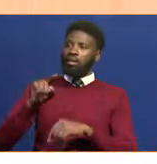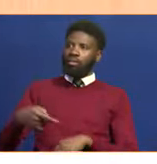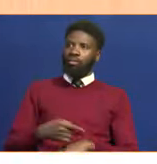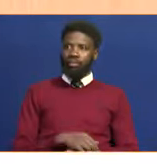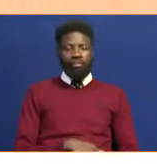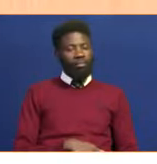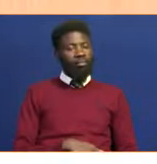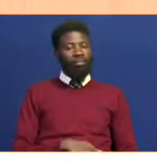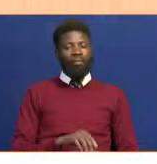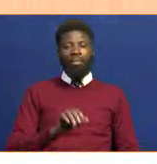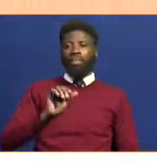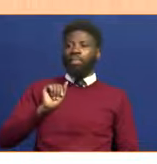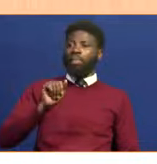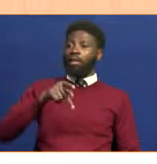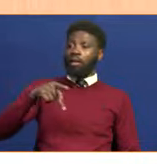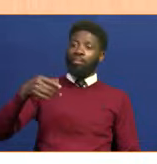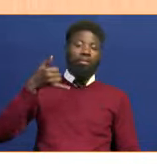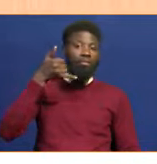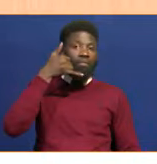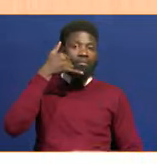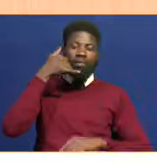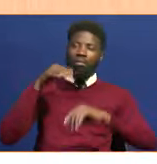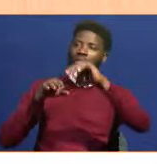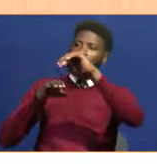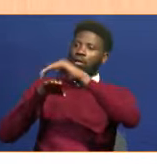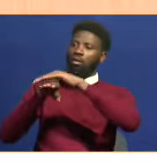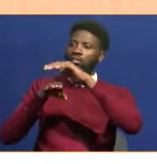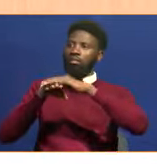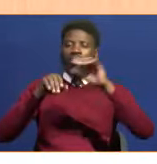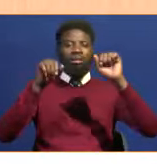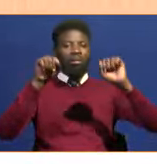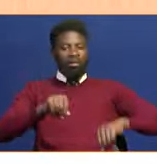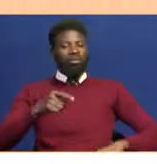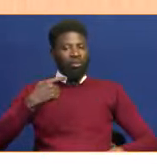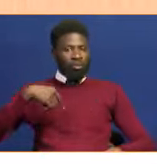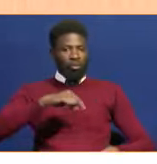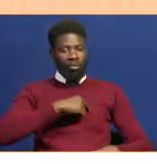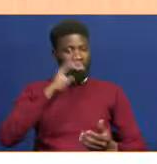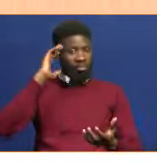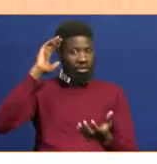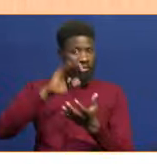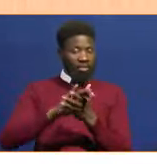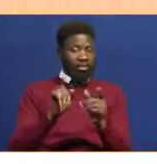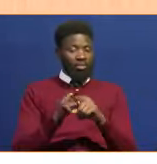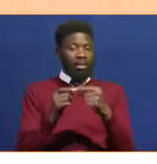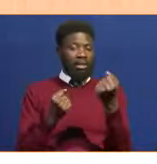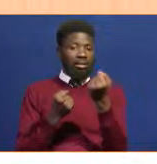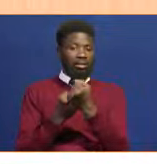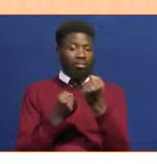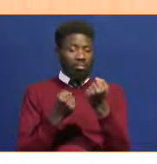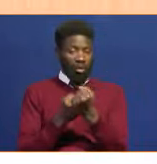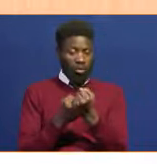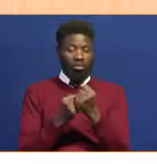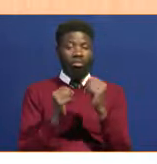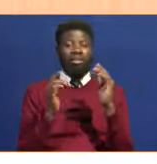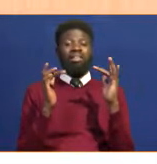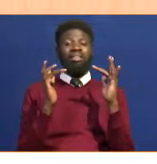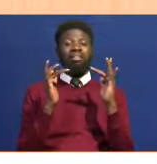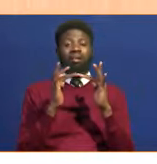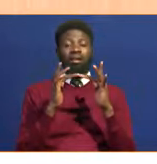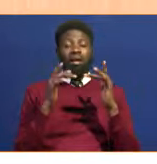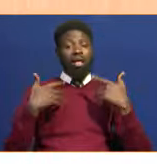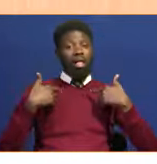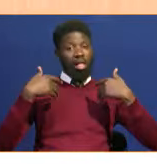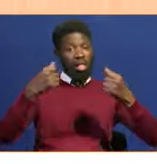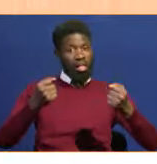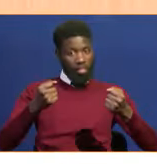via an app on your telephone. And what we also believe, and we support the telehealth model, it's a doctor for